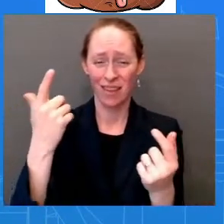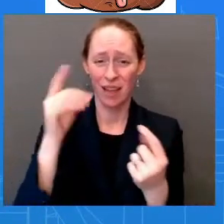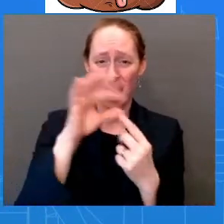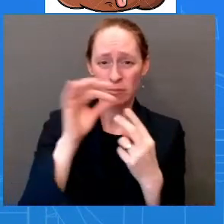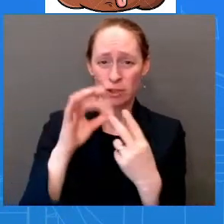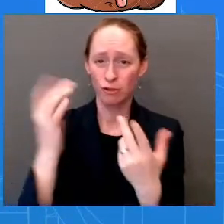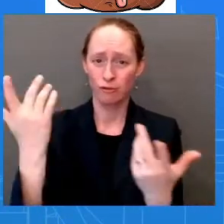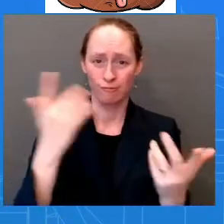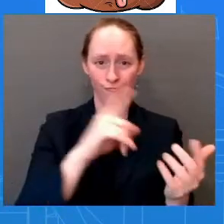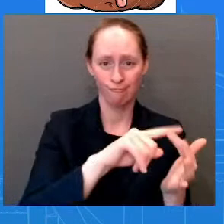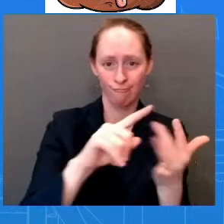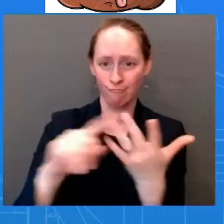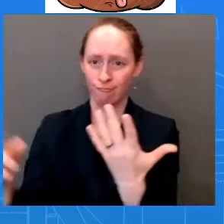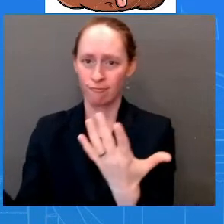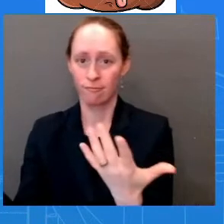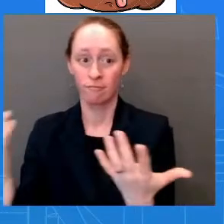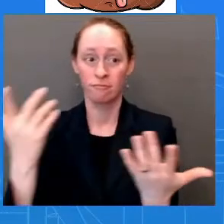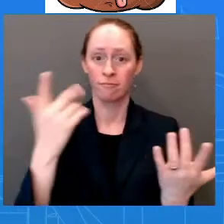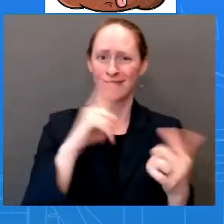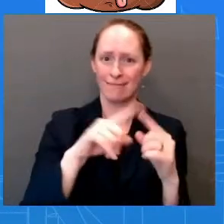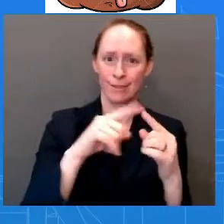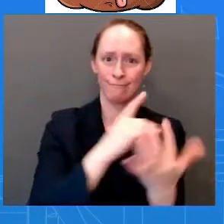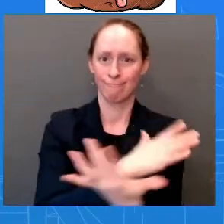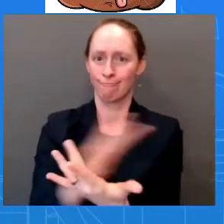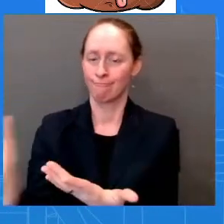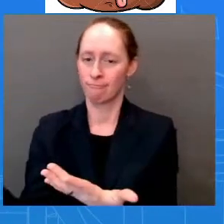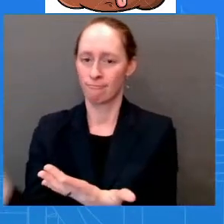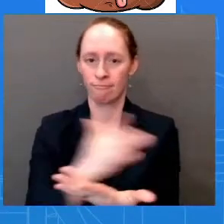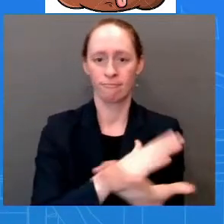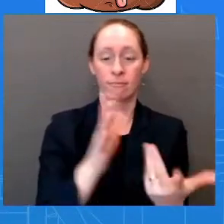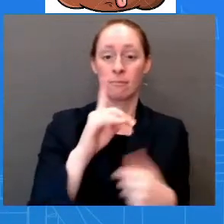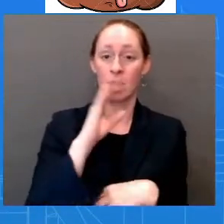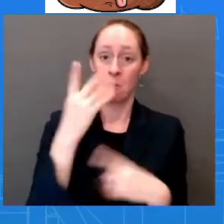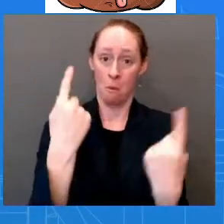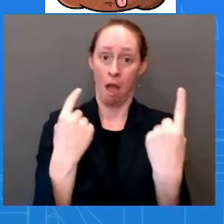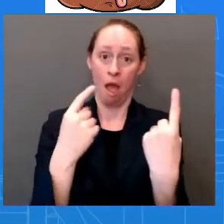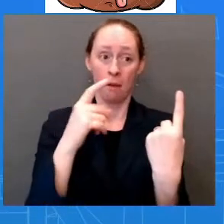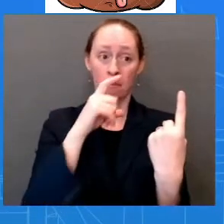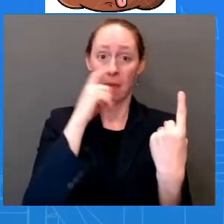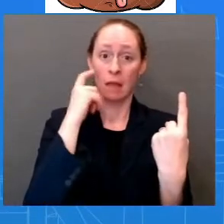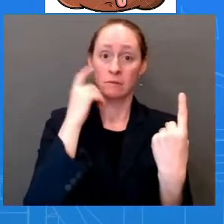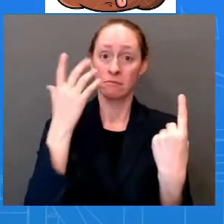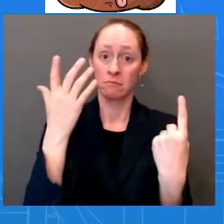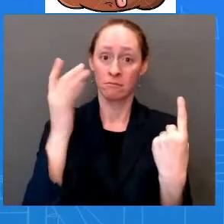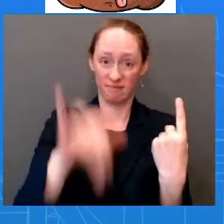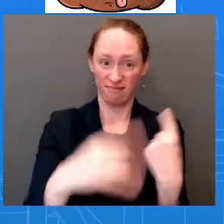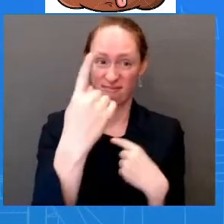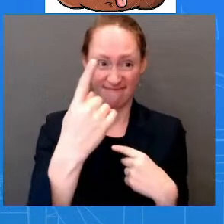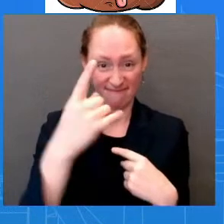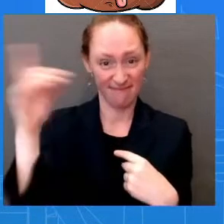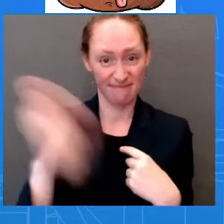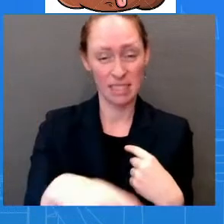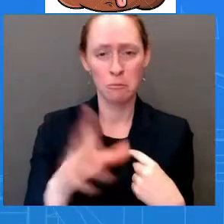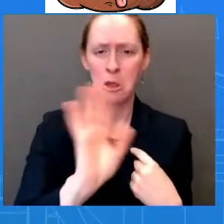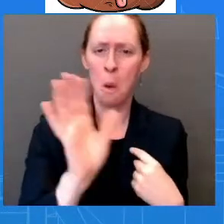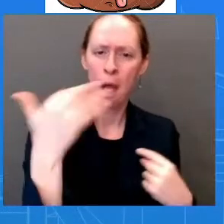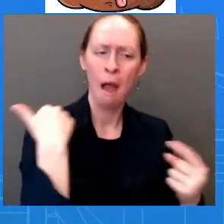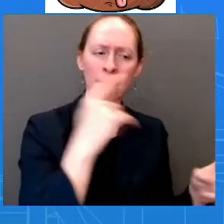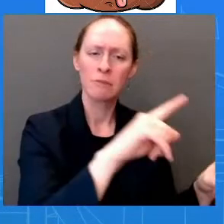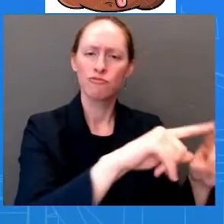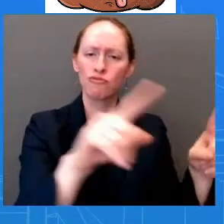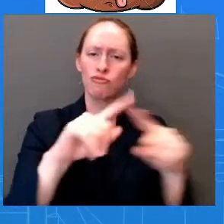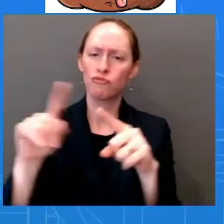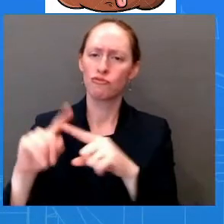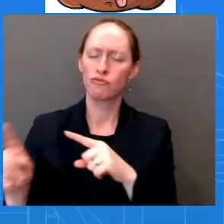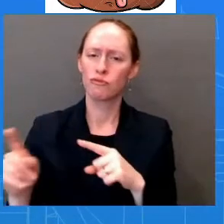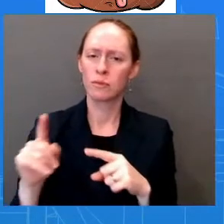you? Mandating. We're talking... How many sand tampons will you need to feel safe? Evaluates their own risk and